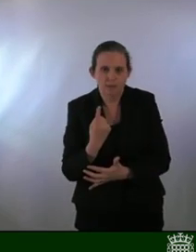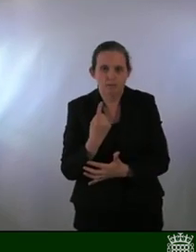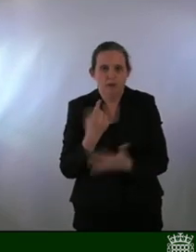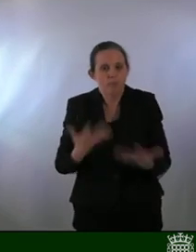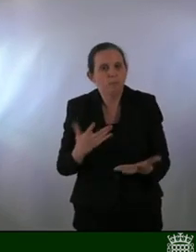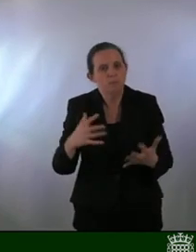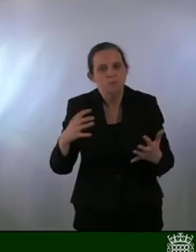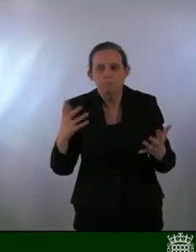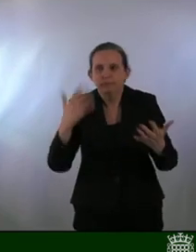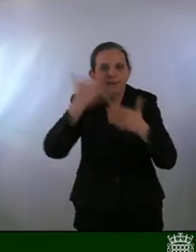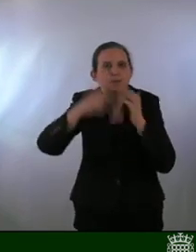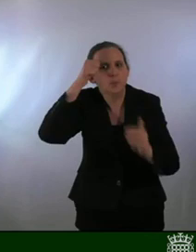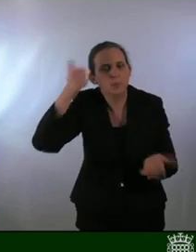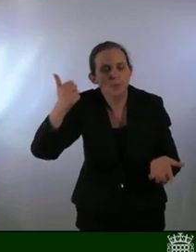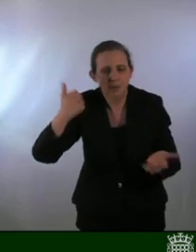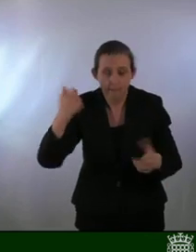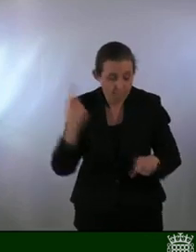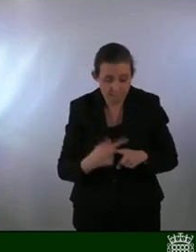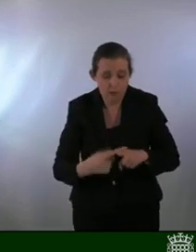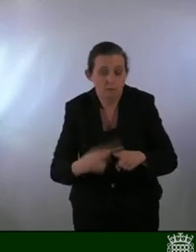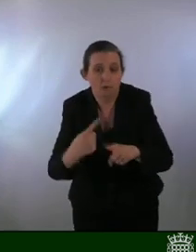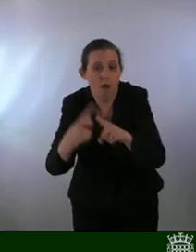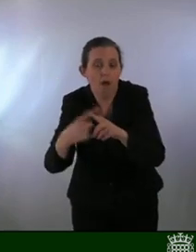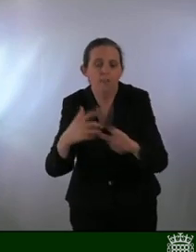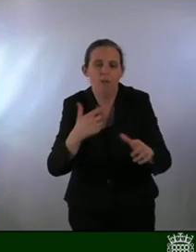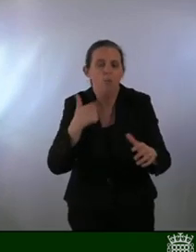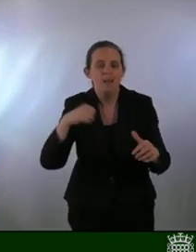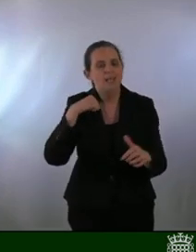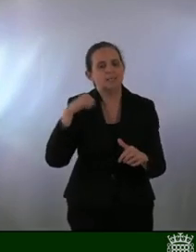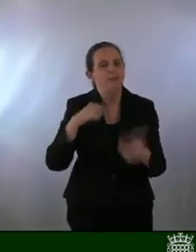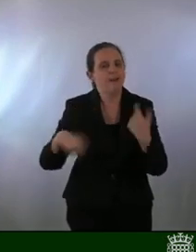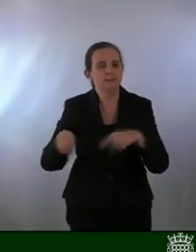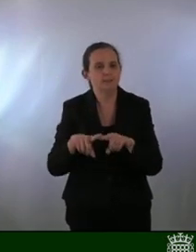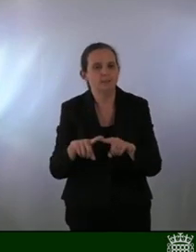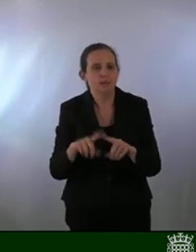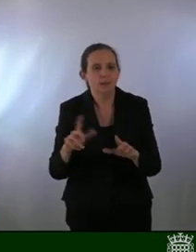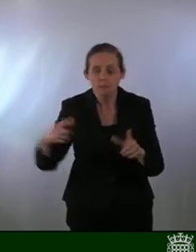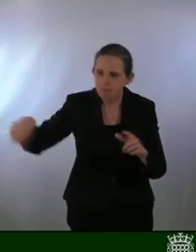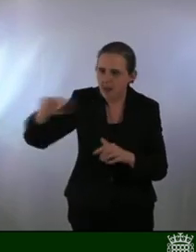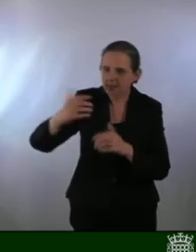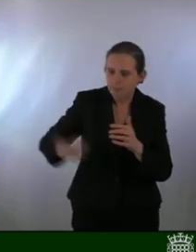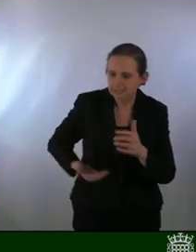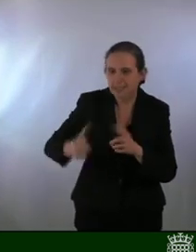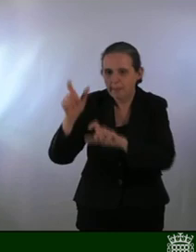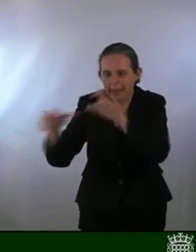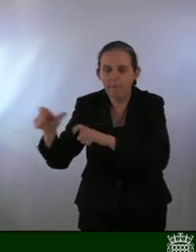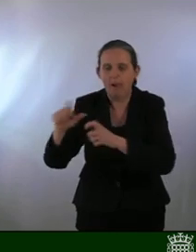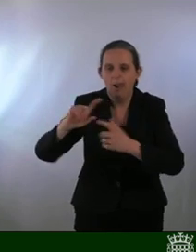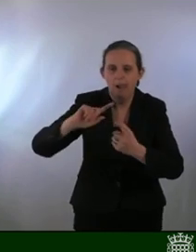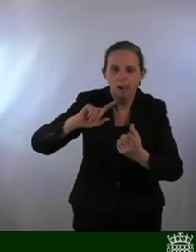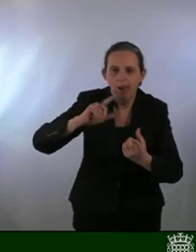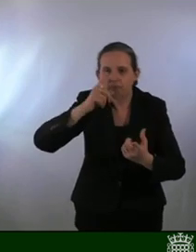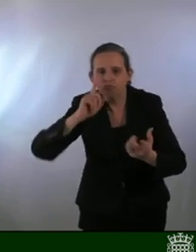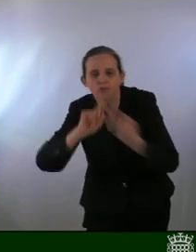and things are happening faster than so many people anticipated. But people's ability to respond,